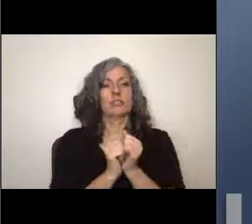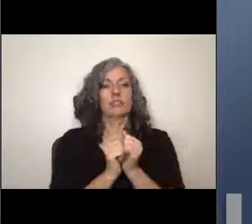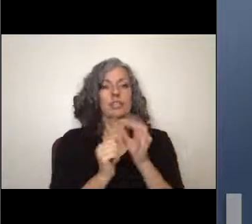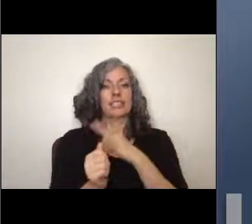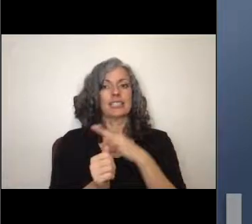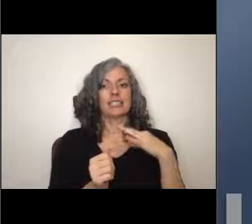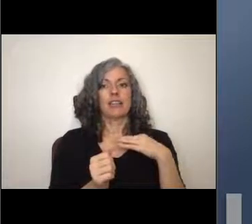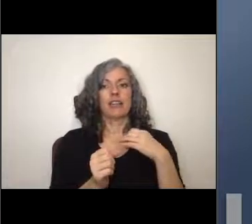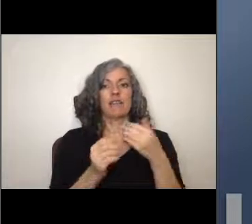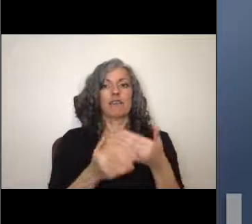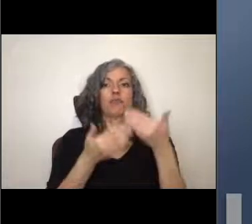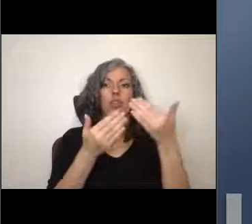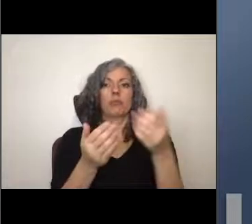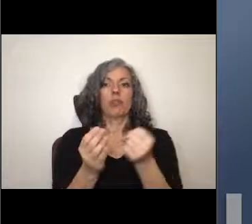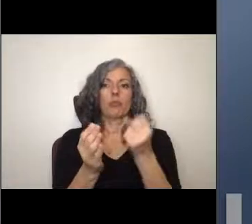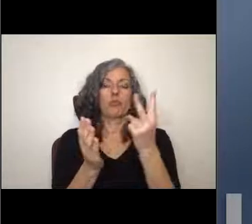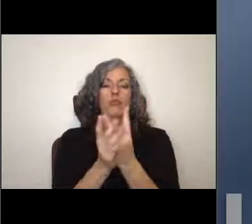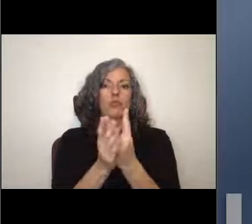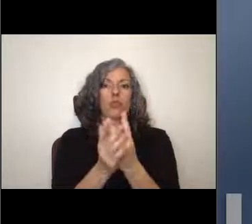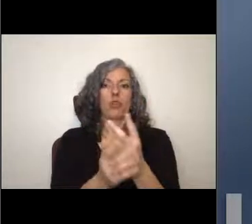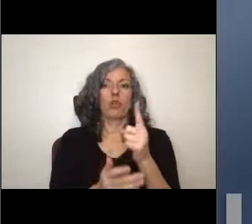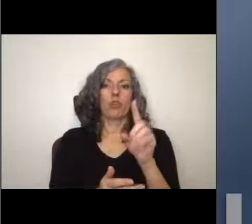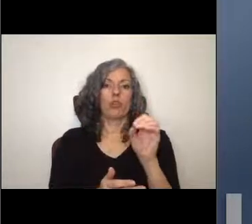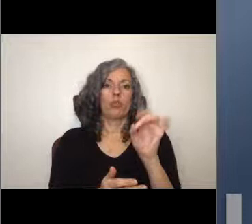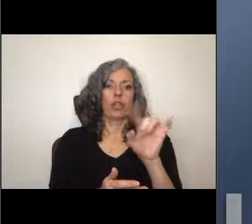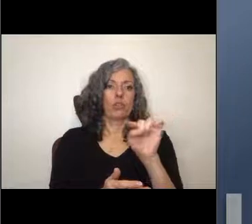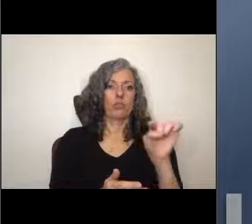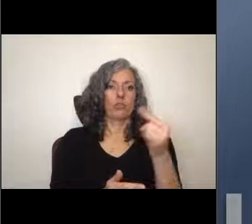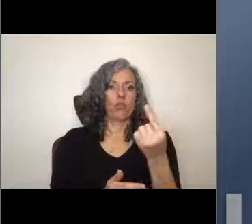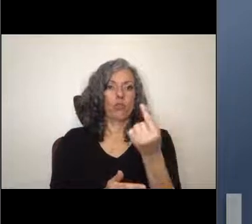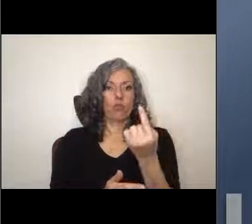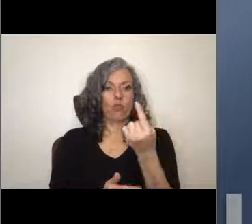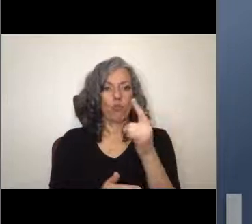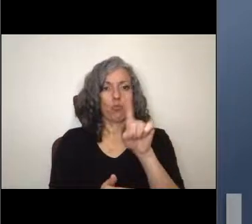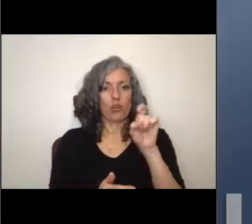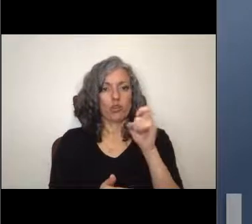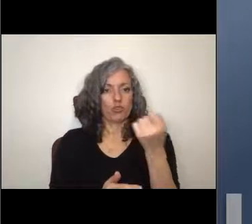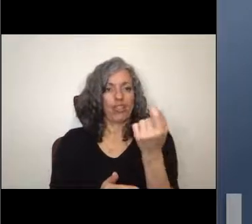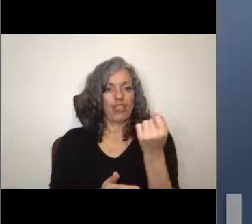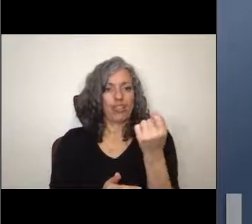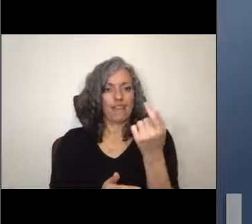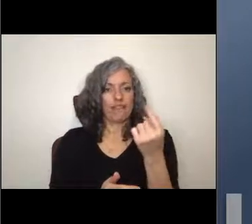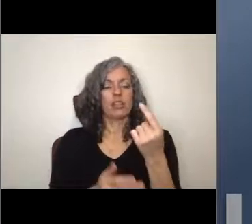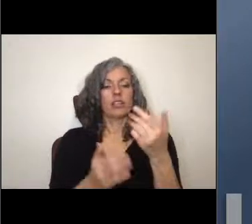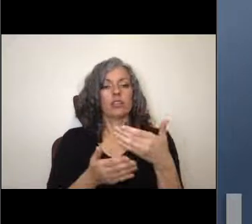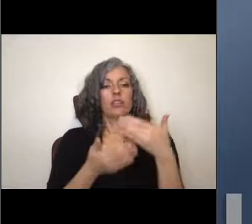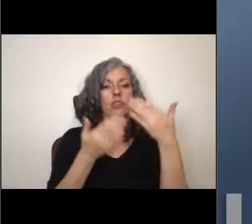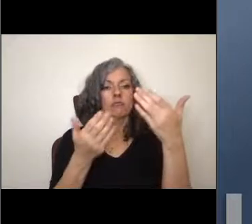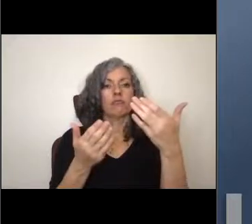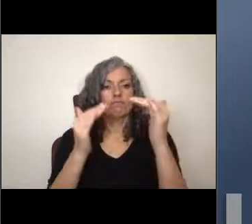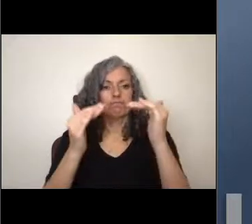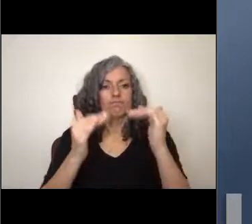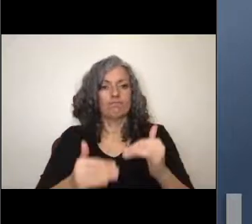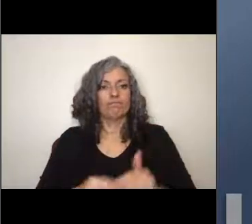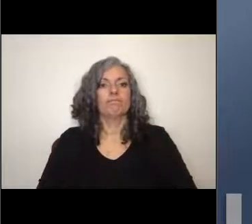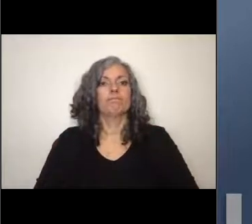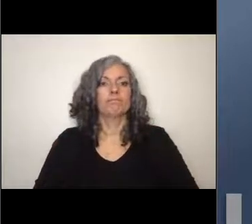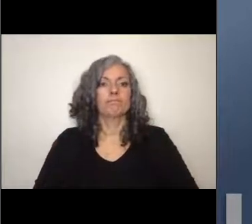tabs 108 through 111 and 113 in accordance with the time extension recommendation table. Okay. Seeing no public